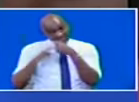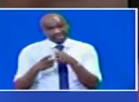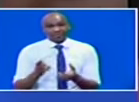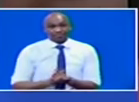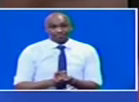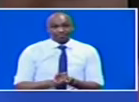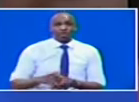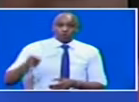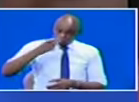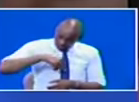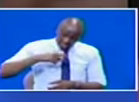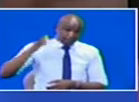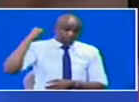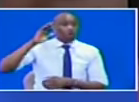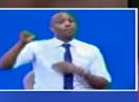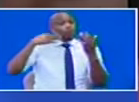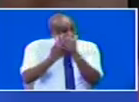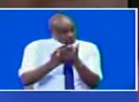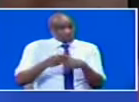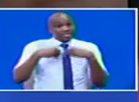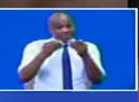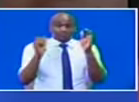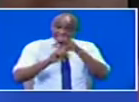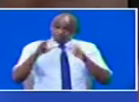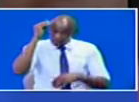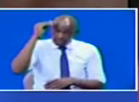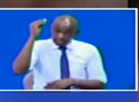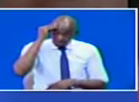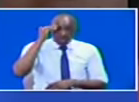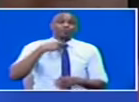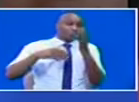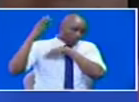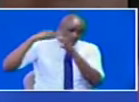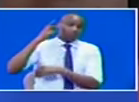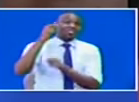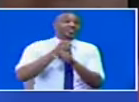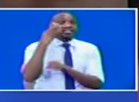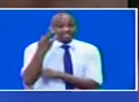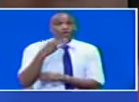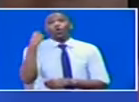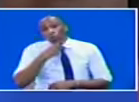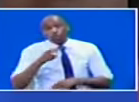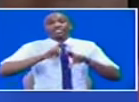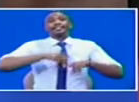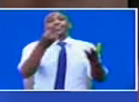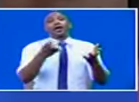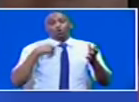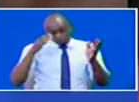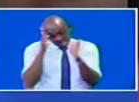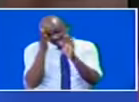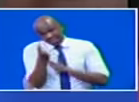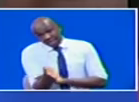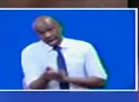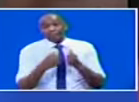2013-2017. We had our proposal with the Ministry of Education as far back as 2013. Who has been sitting on it? What has happened to